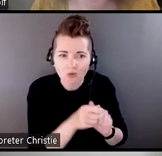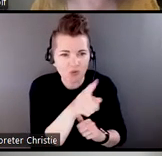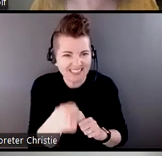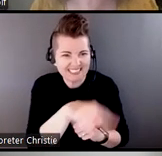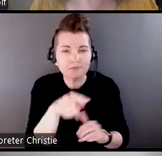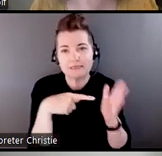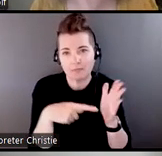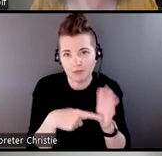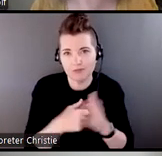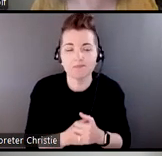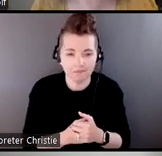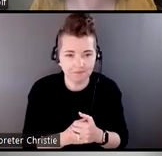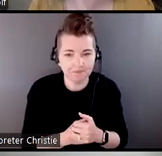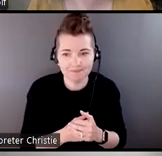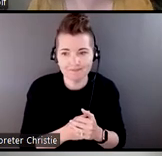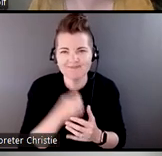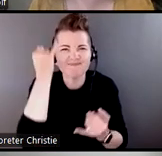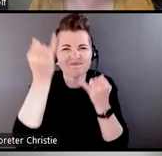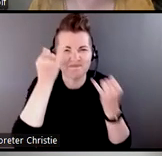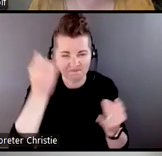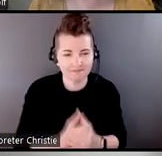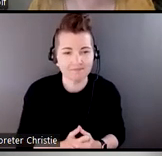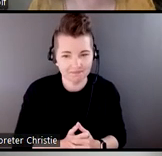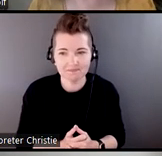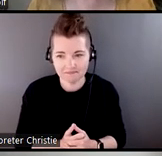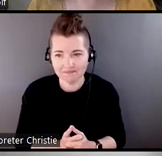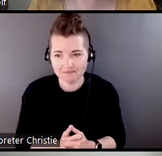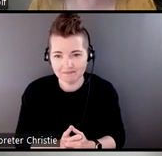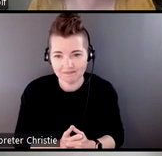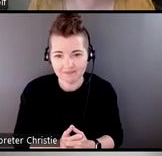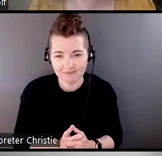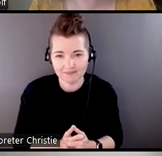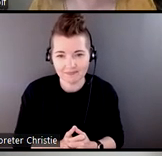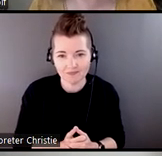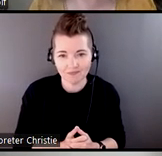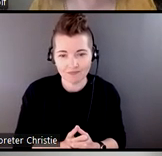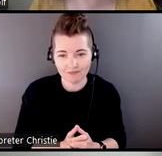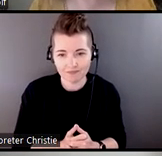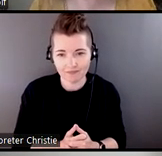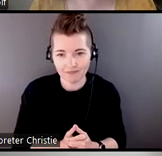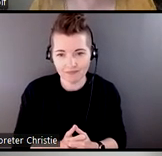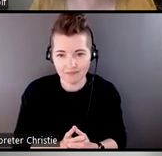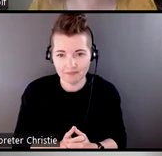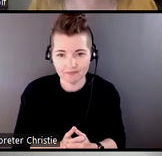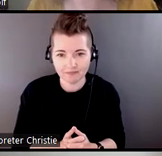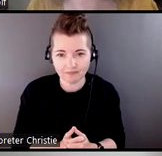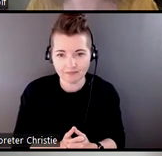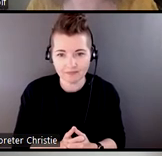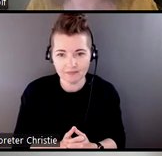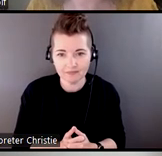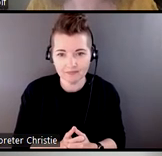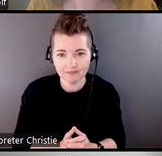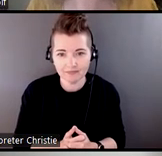different options that are really important. Remembering that the whole idea of awareness is